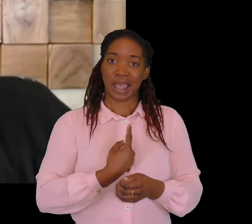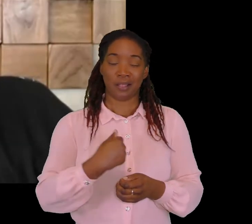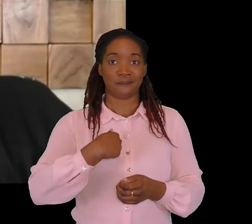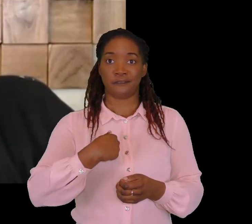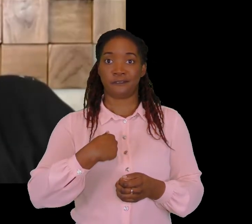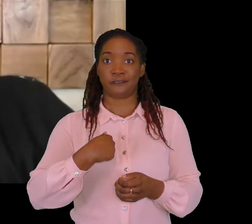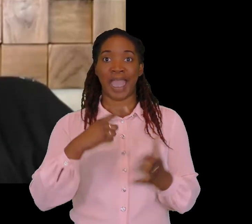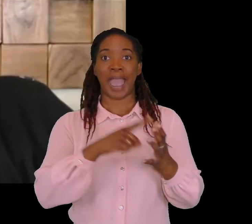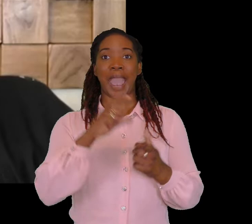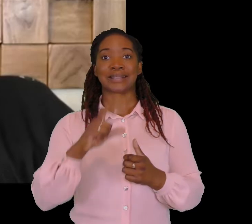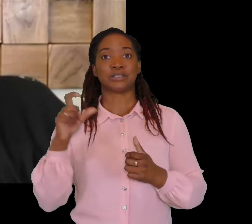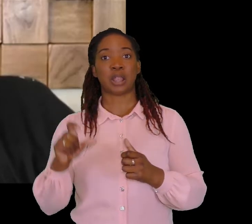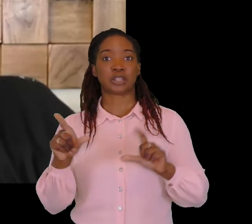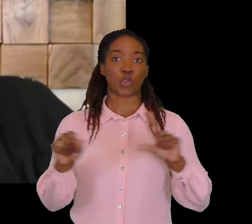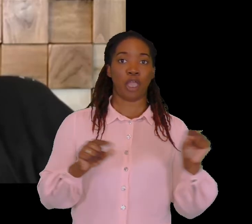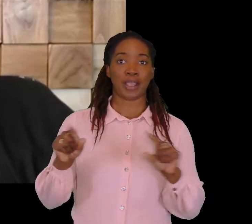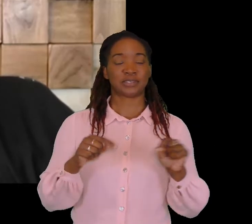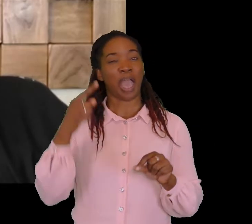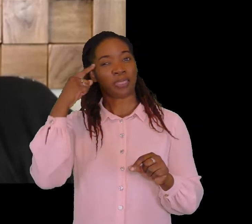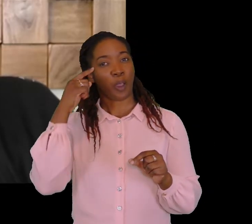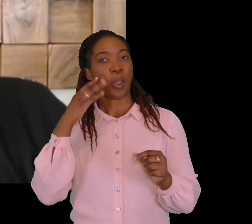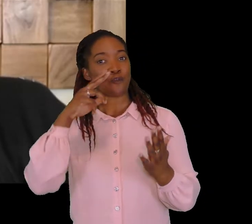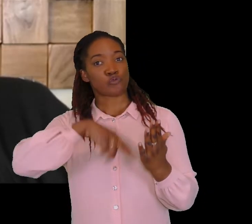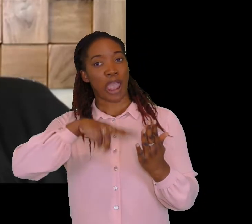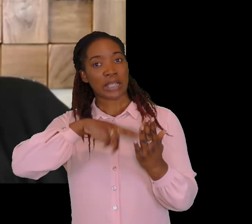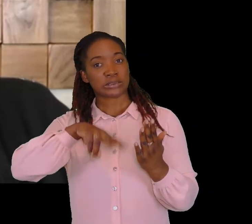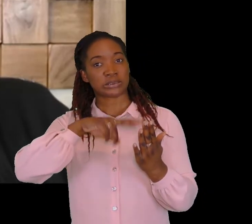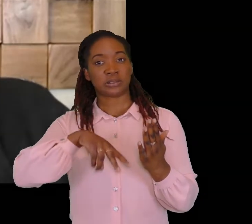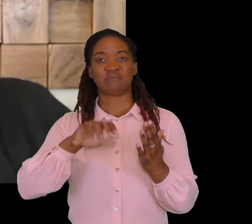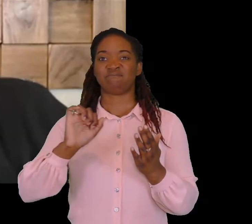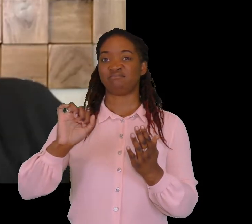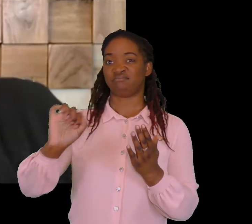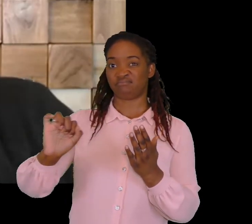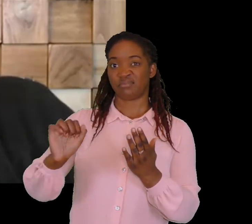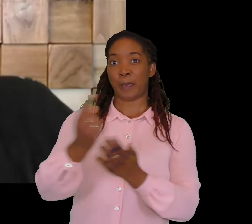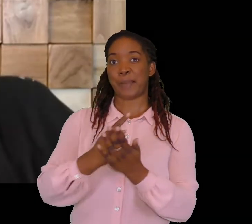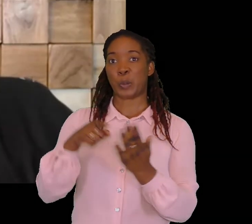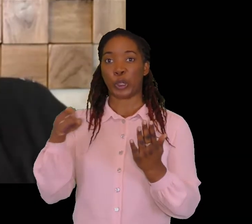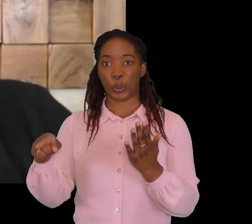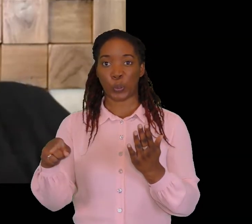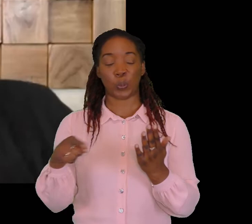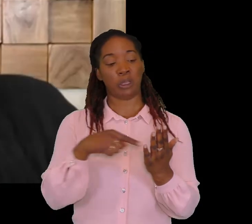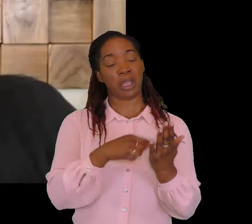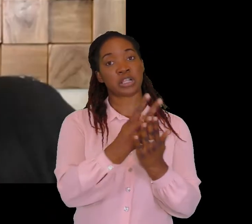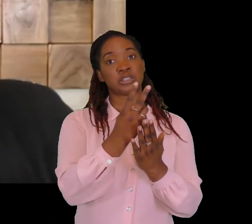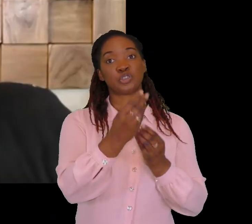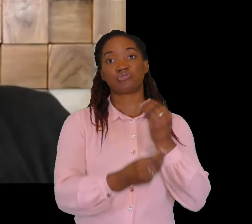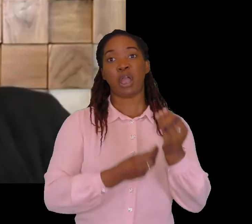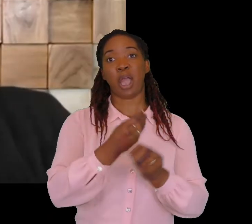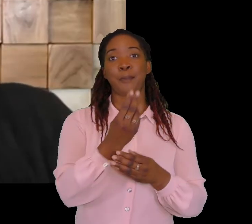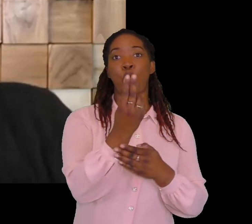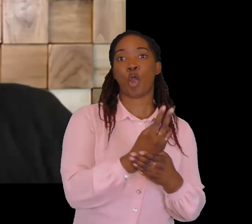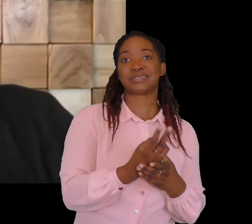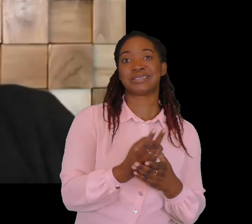curator, and often in biographies that I've seen online of your work, you're described as an artist, an